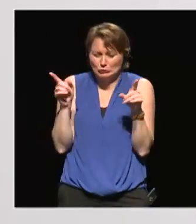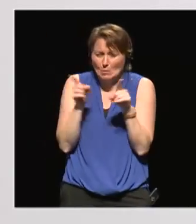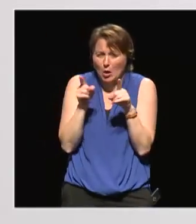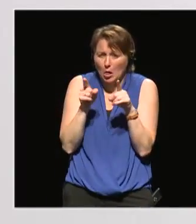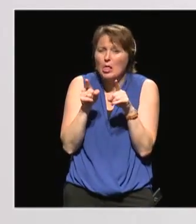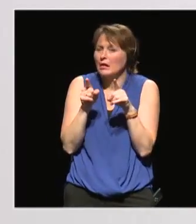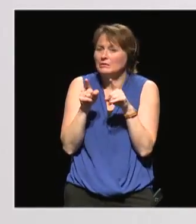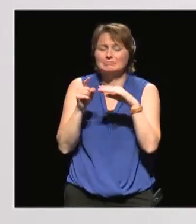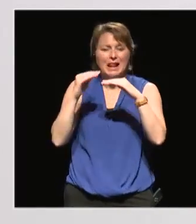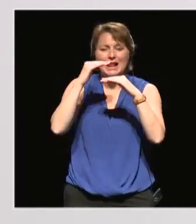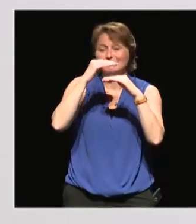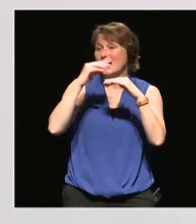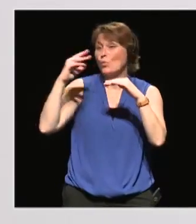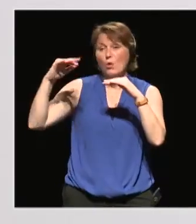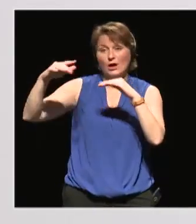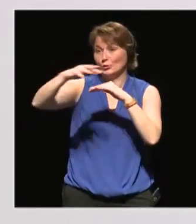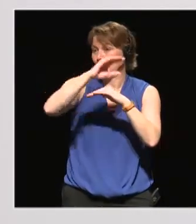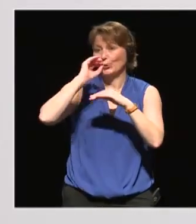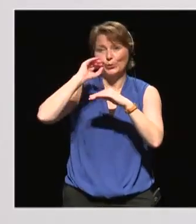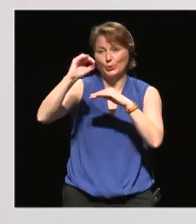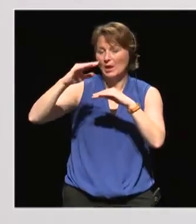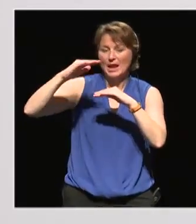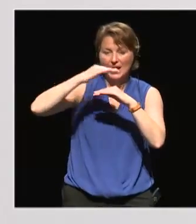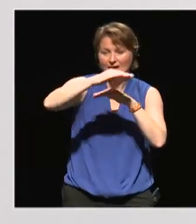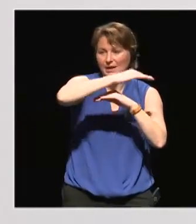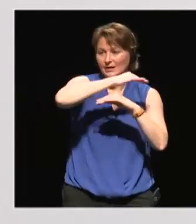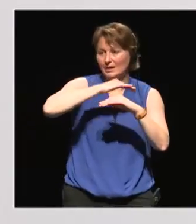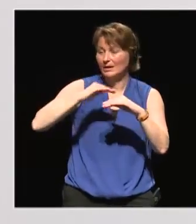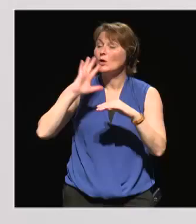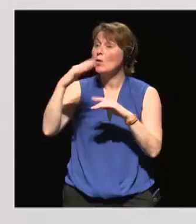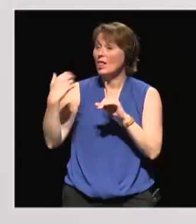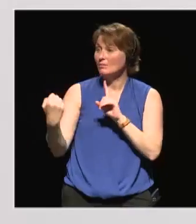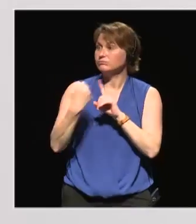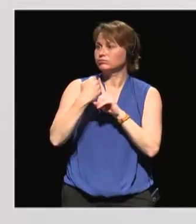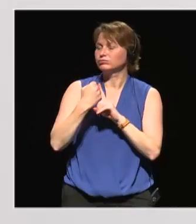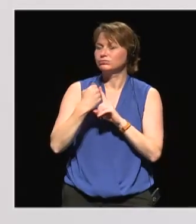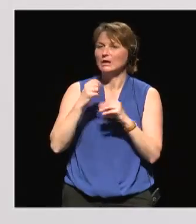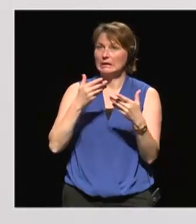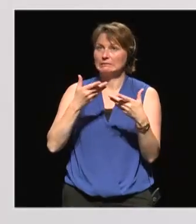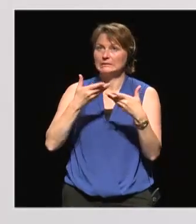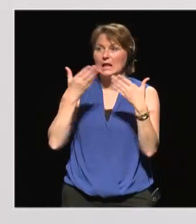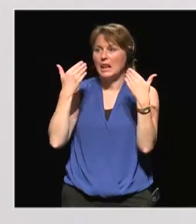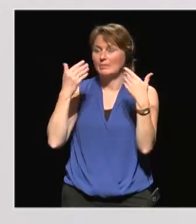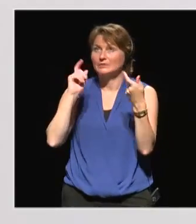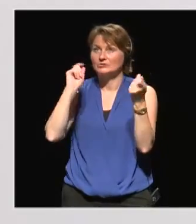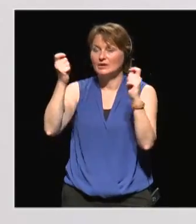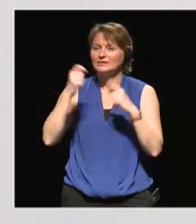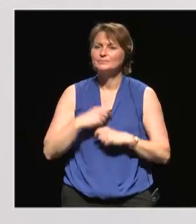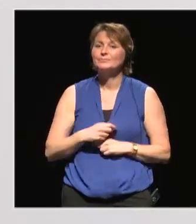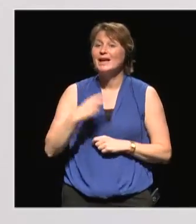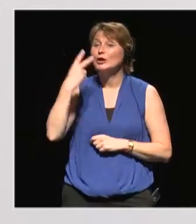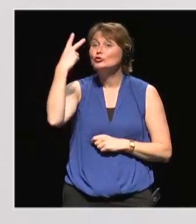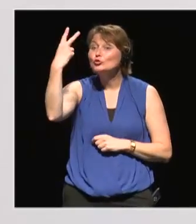We will bear the brunt of climate change. We talk of 2 degrees, like with 2 degrees, everything is going to be